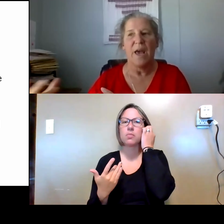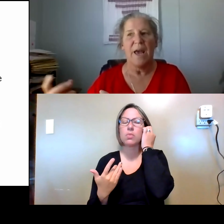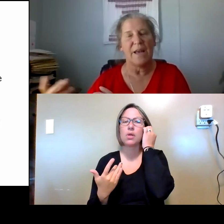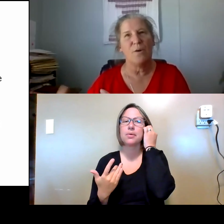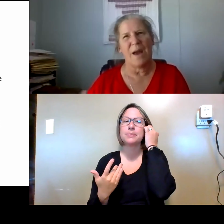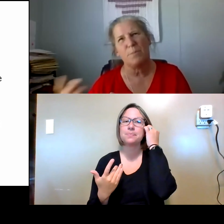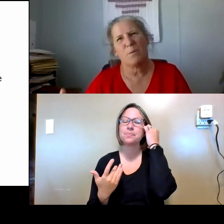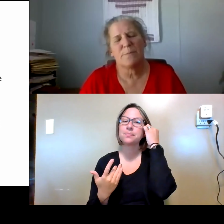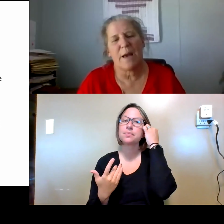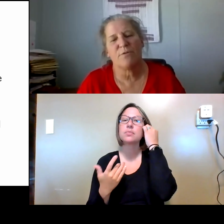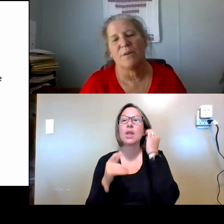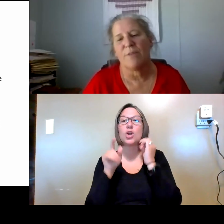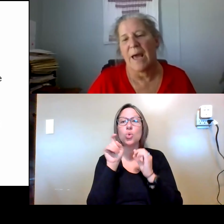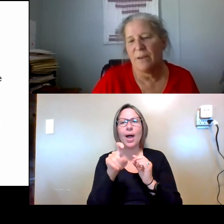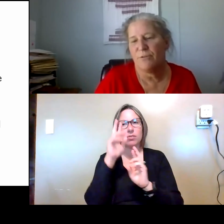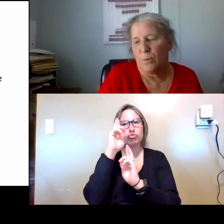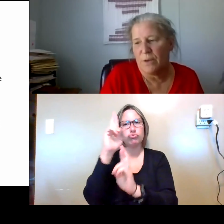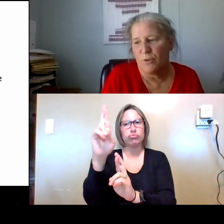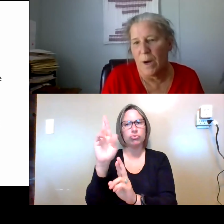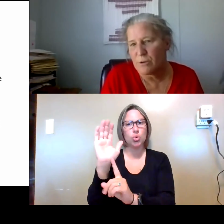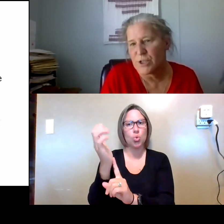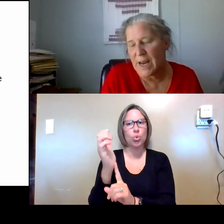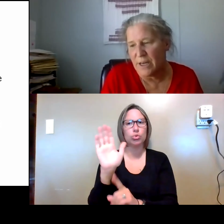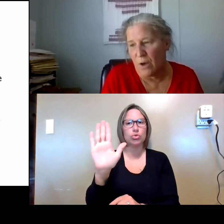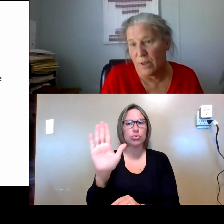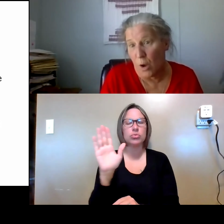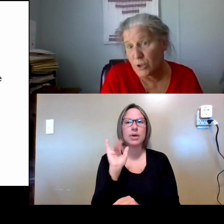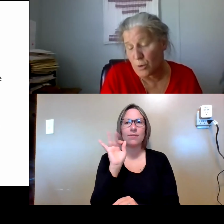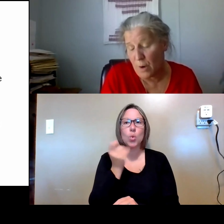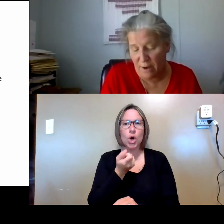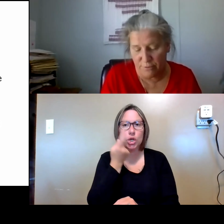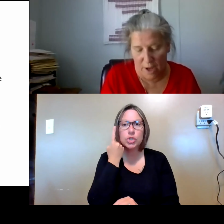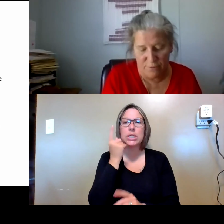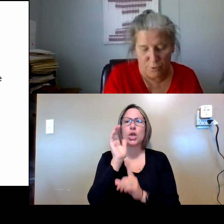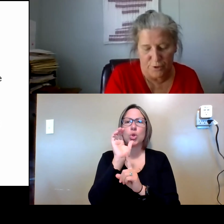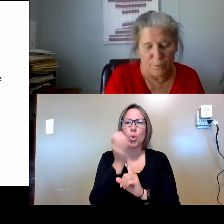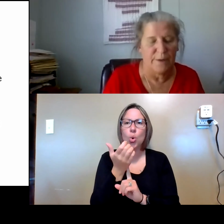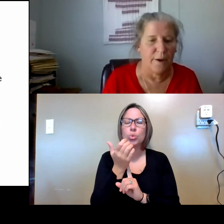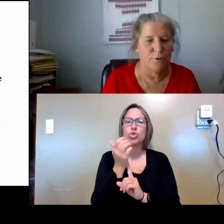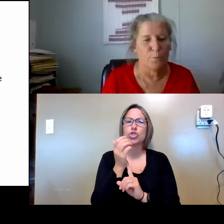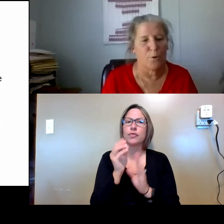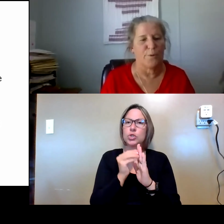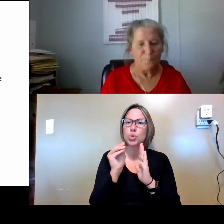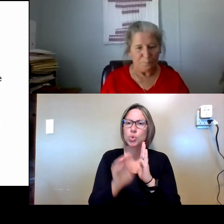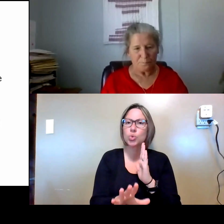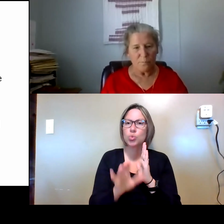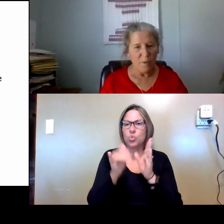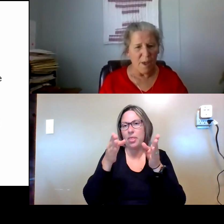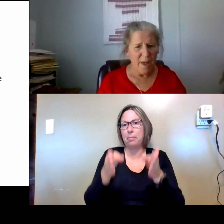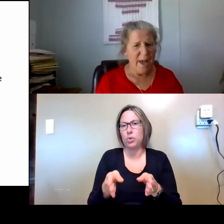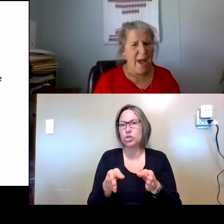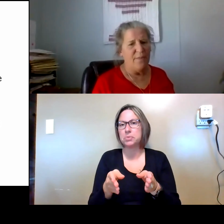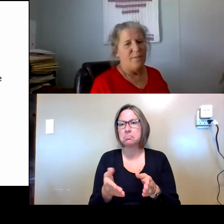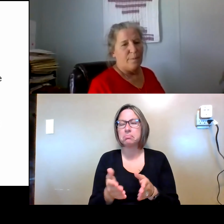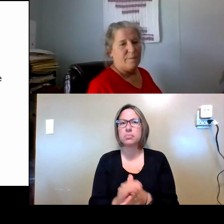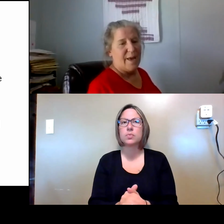others, and you have to be respectful of that if you understand and know the culture of your student, of your person.